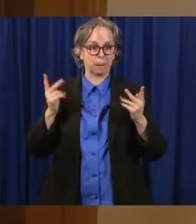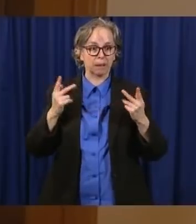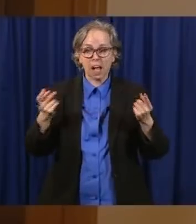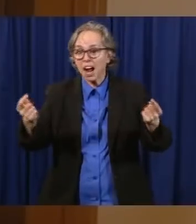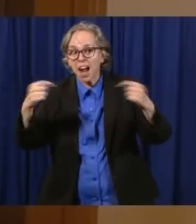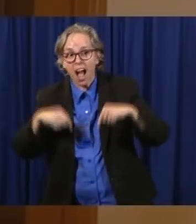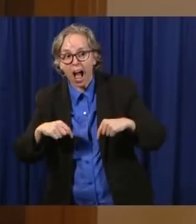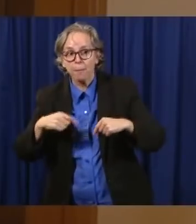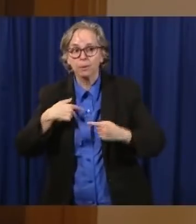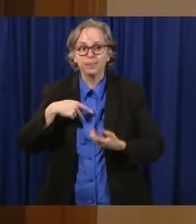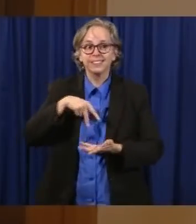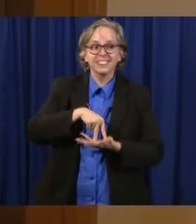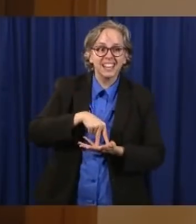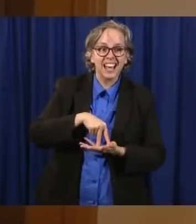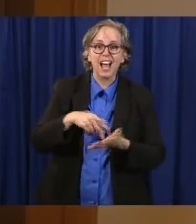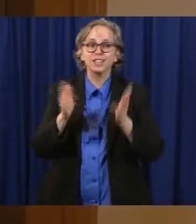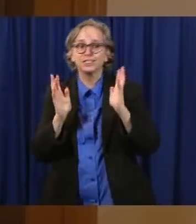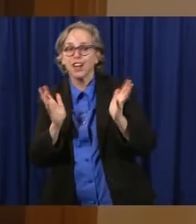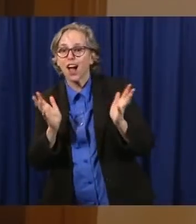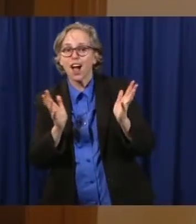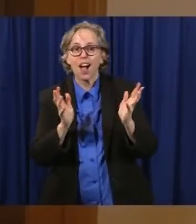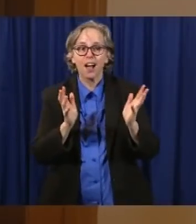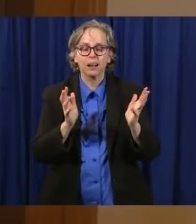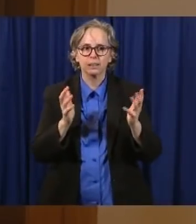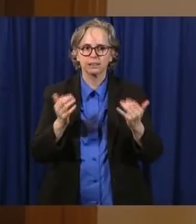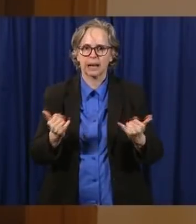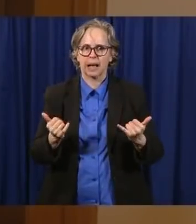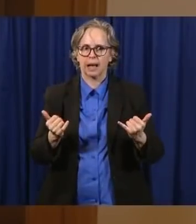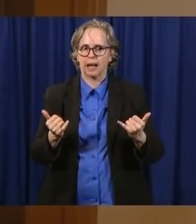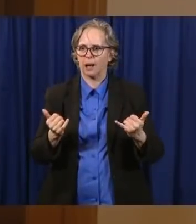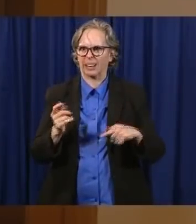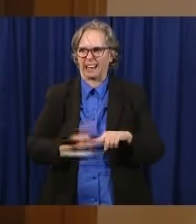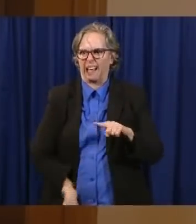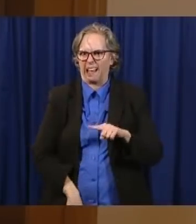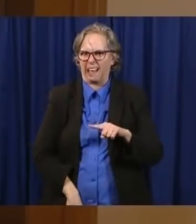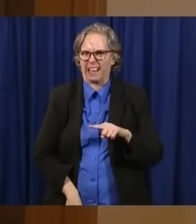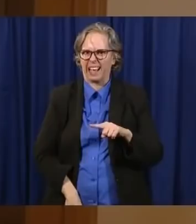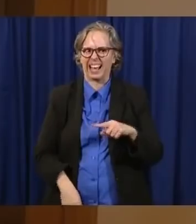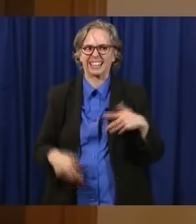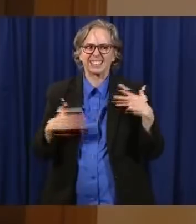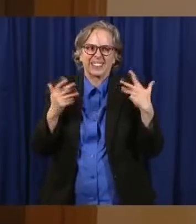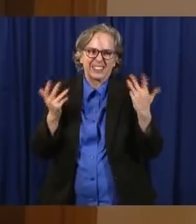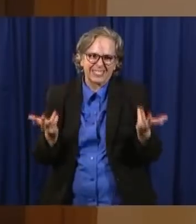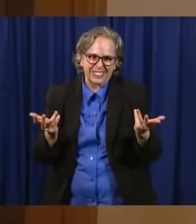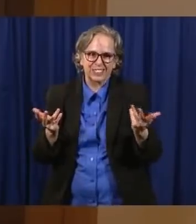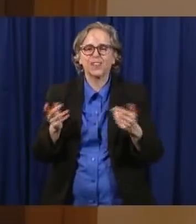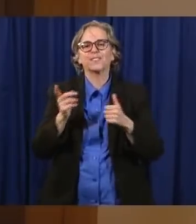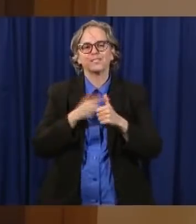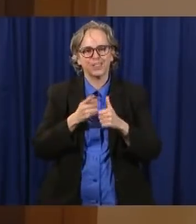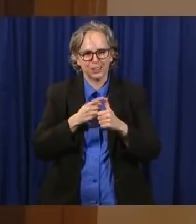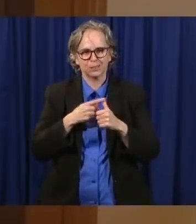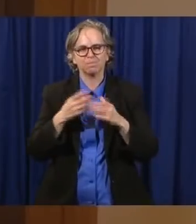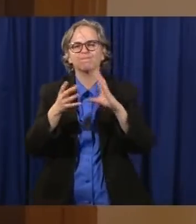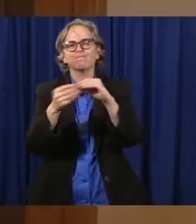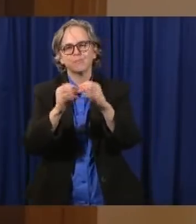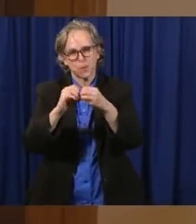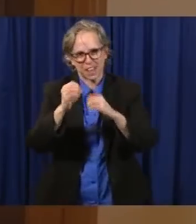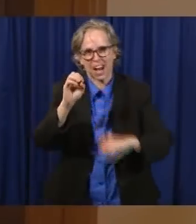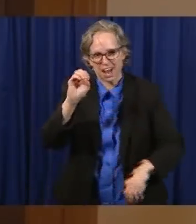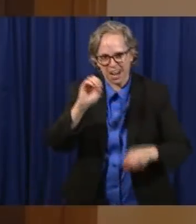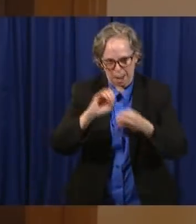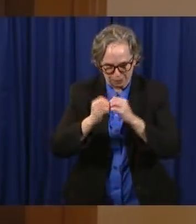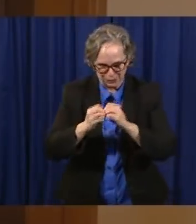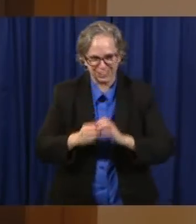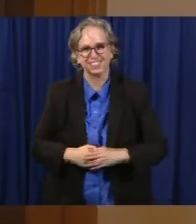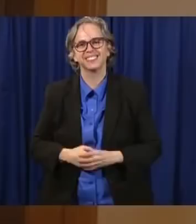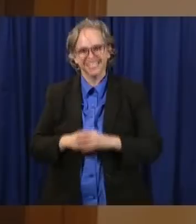you out with us and talk to some of those first responders. But first, we'll start with the numbers today.